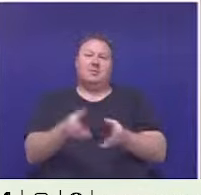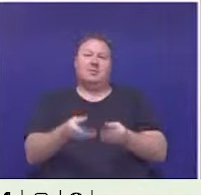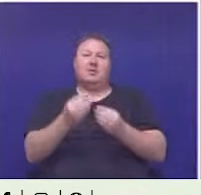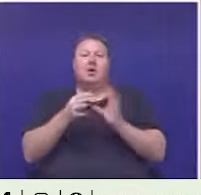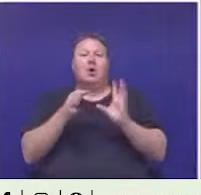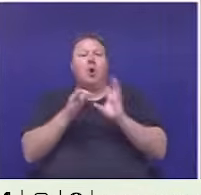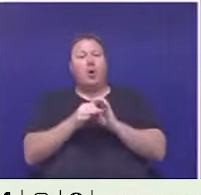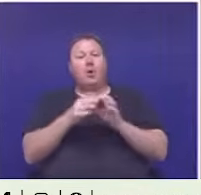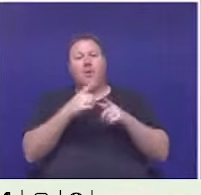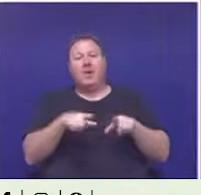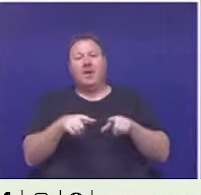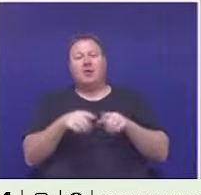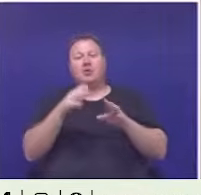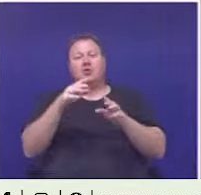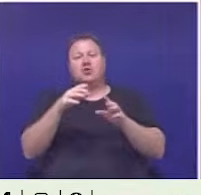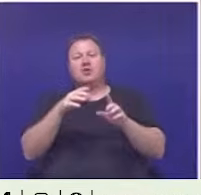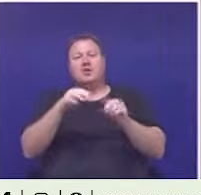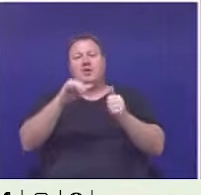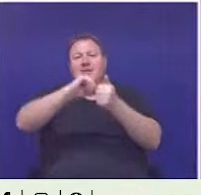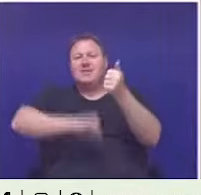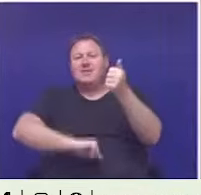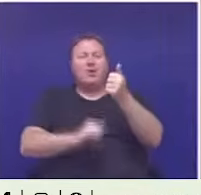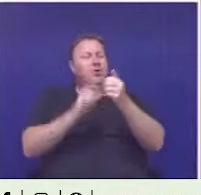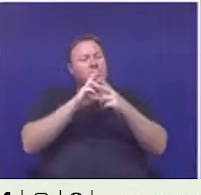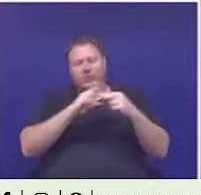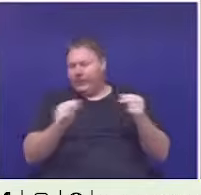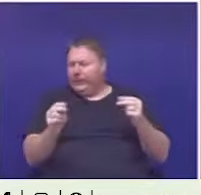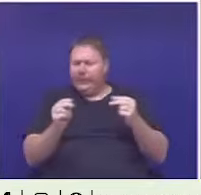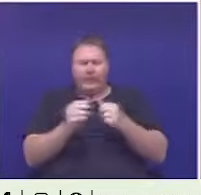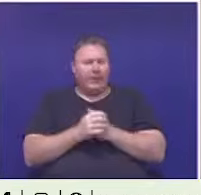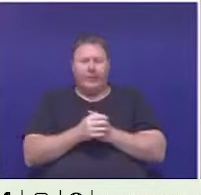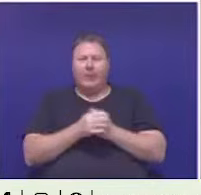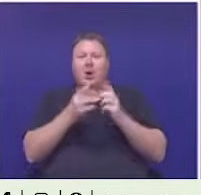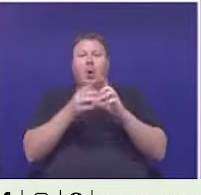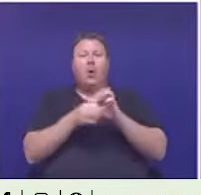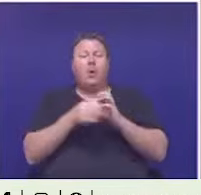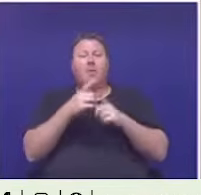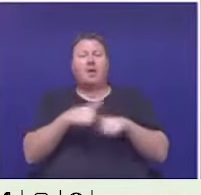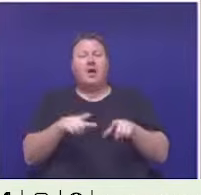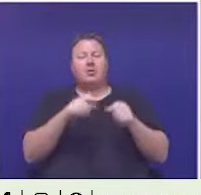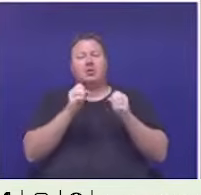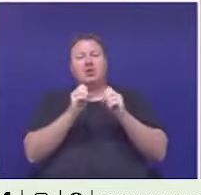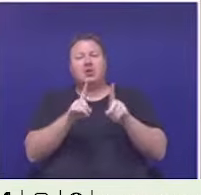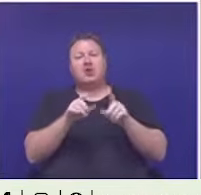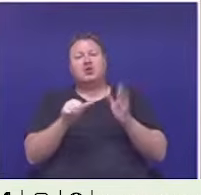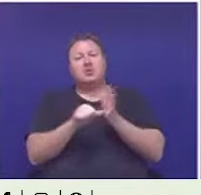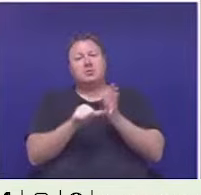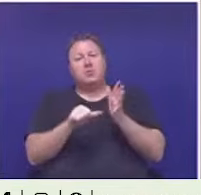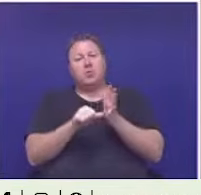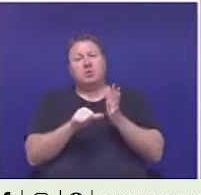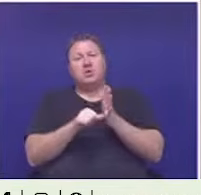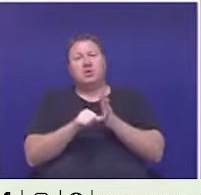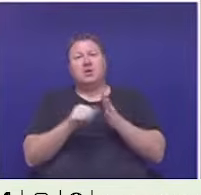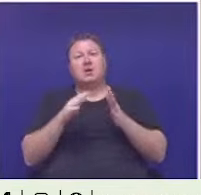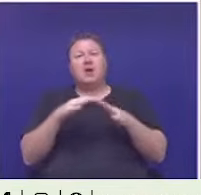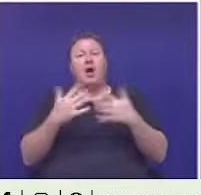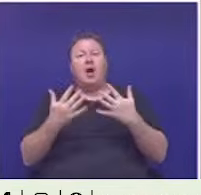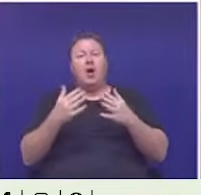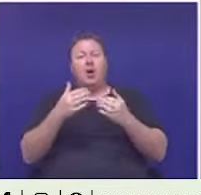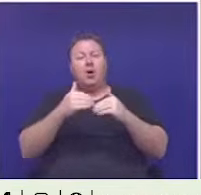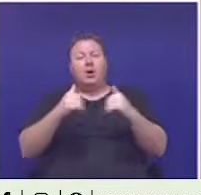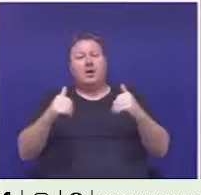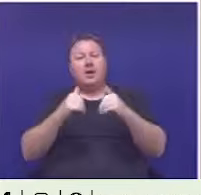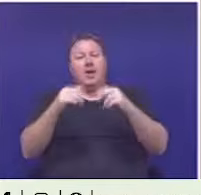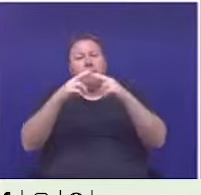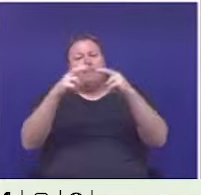languages as though they're a disadvantage. Home language education is important, and that's actually how you bridge the gap